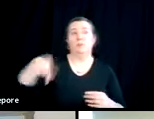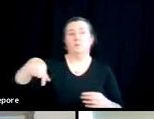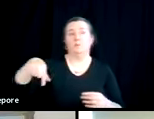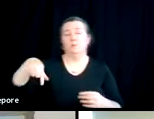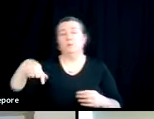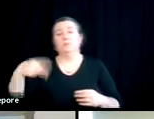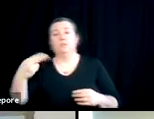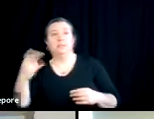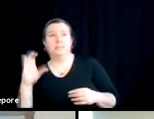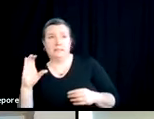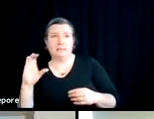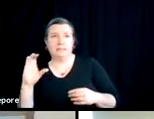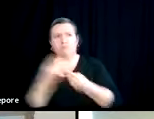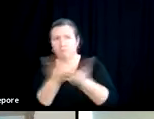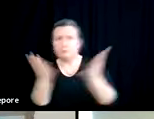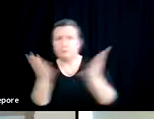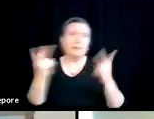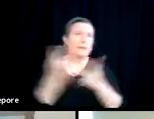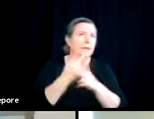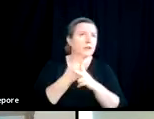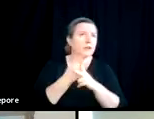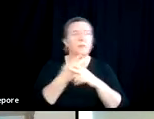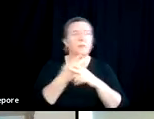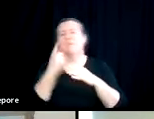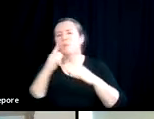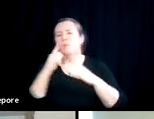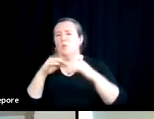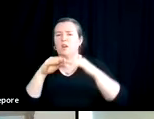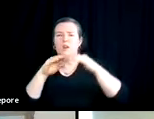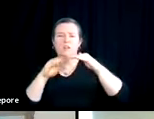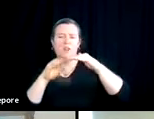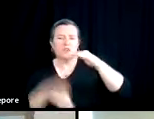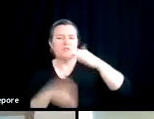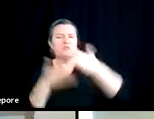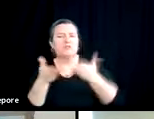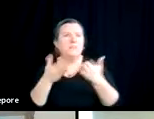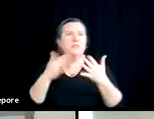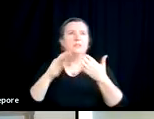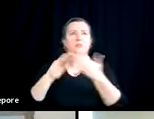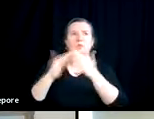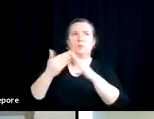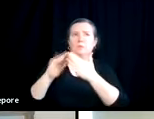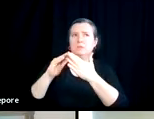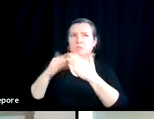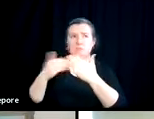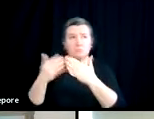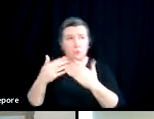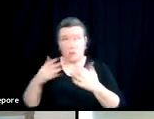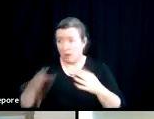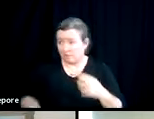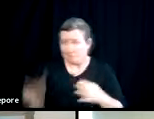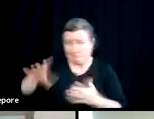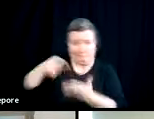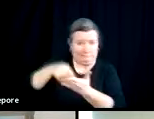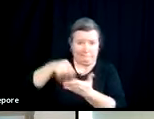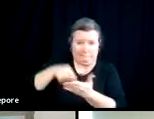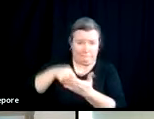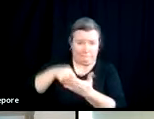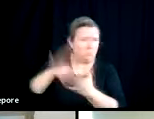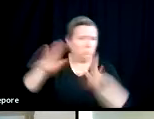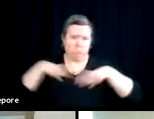in underserved communities around the state, regardless of an individual's ability to pay. These centers